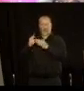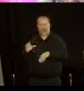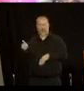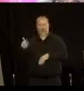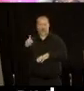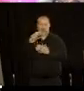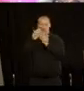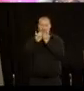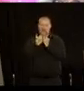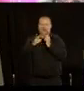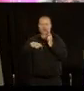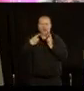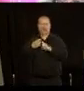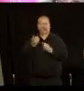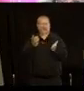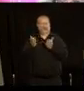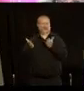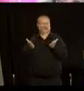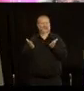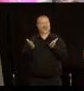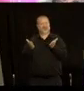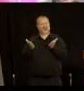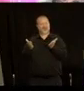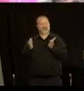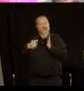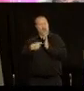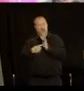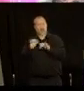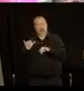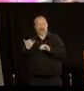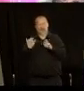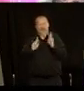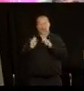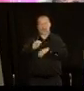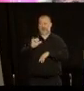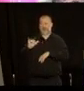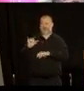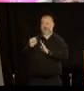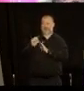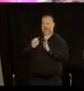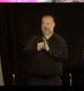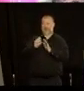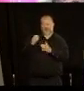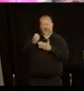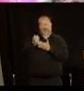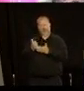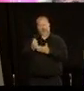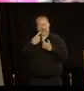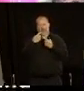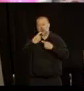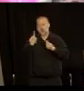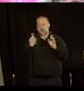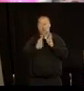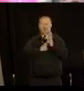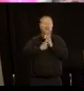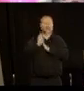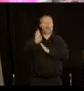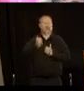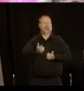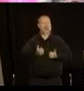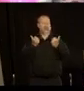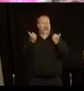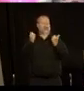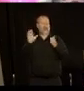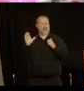so passionate about service and ensuring that individuals in this state have everything that they need to thrive and to live out